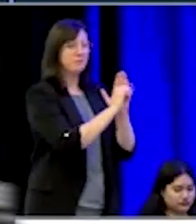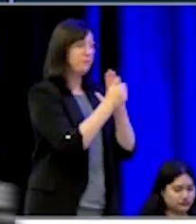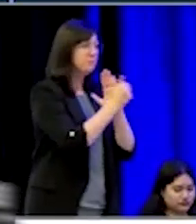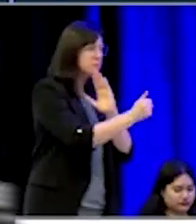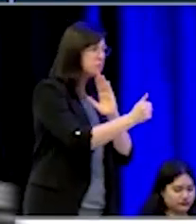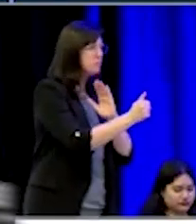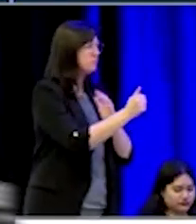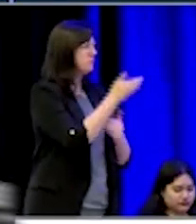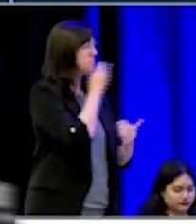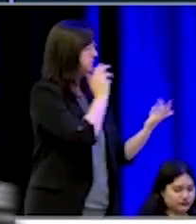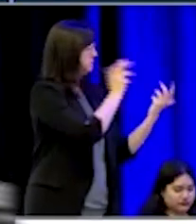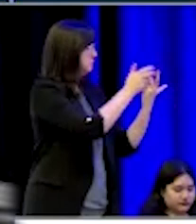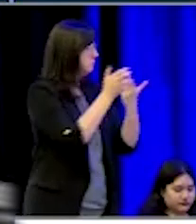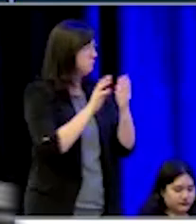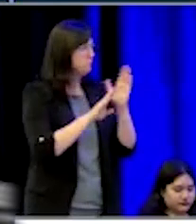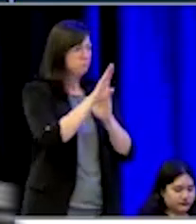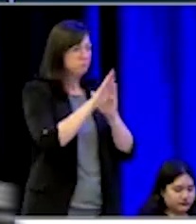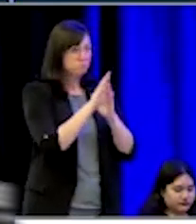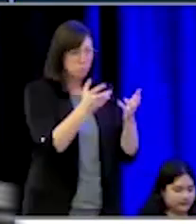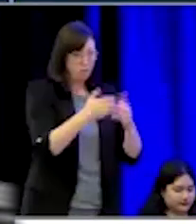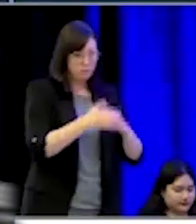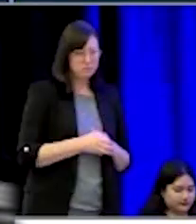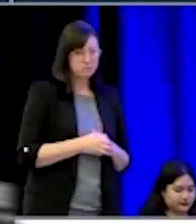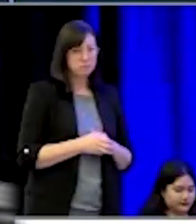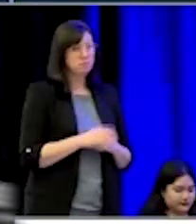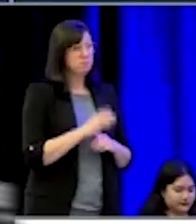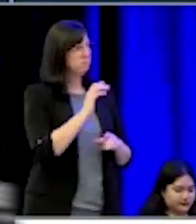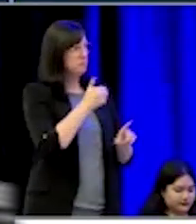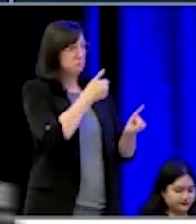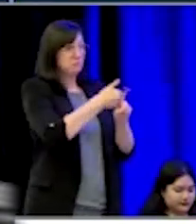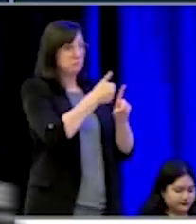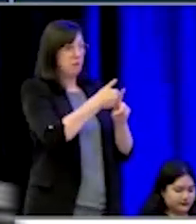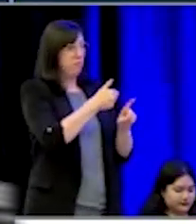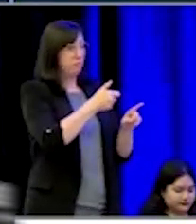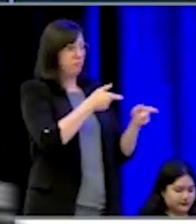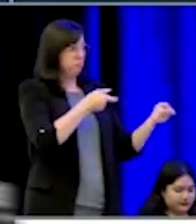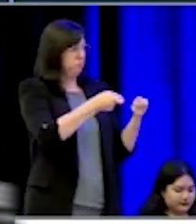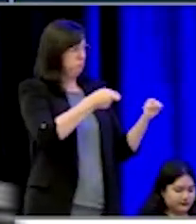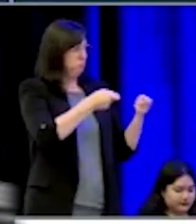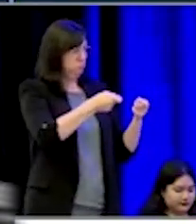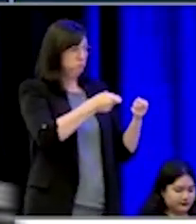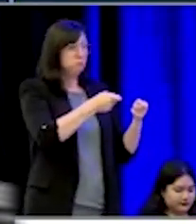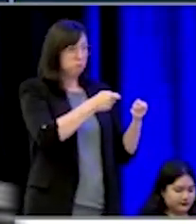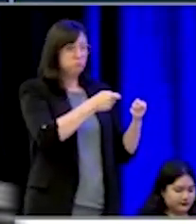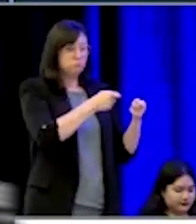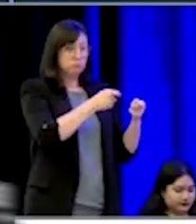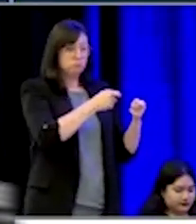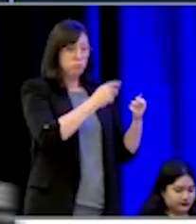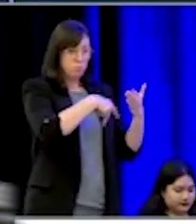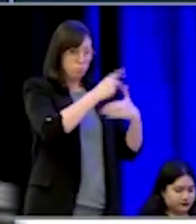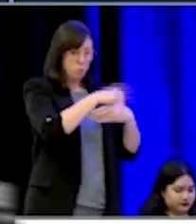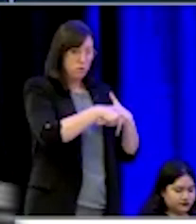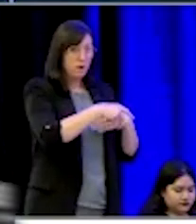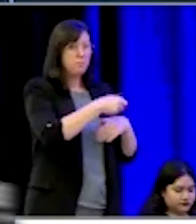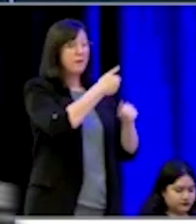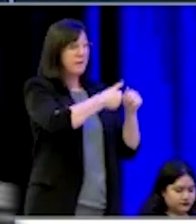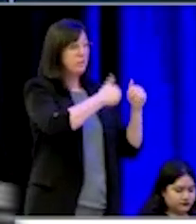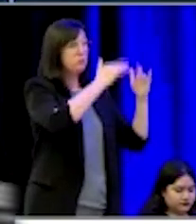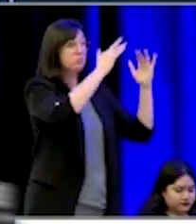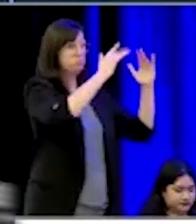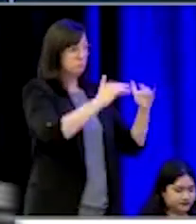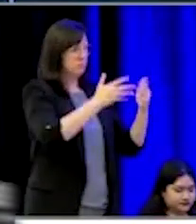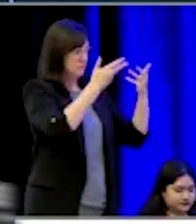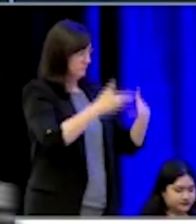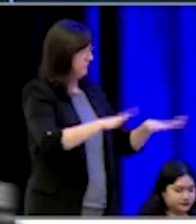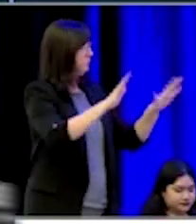candidate wants to work on. So this is a self-directed model, and before and after each e-learning module, candidates